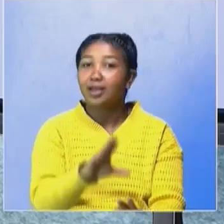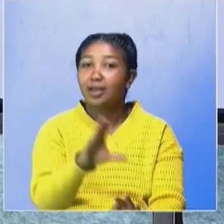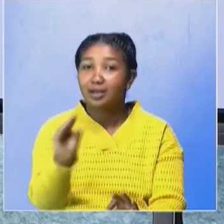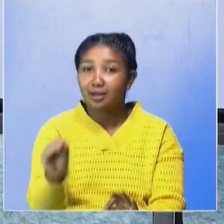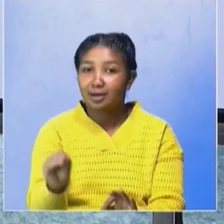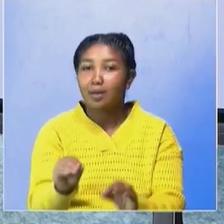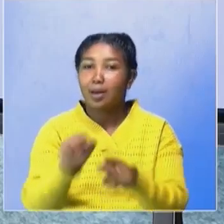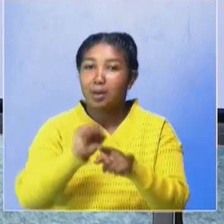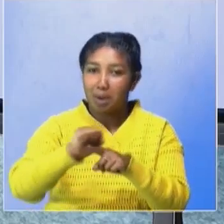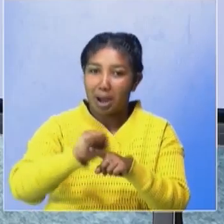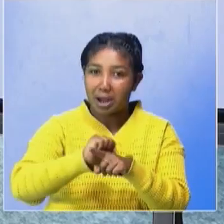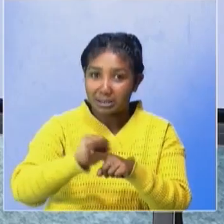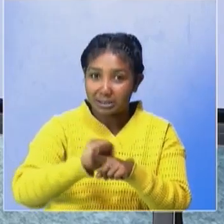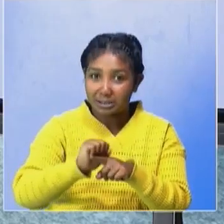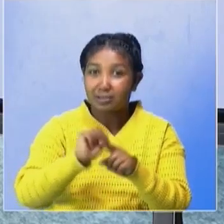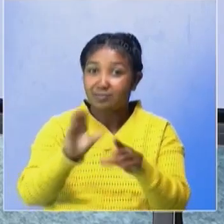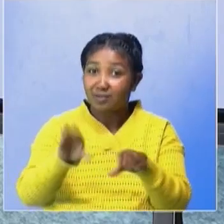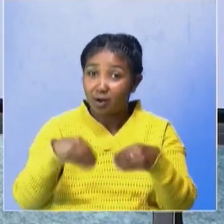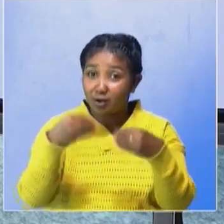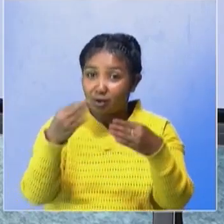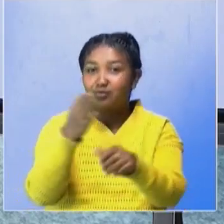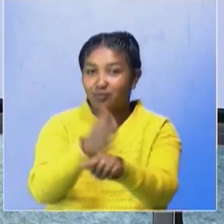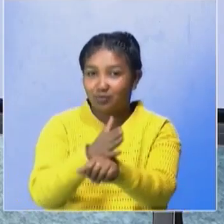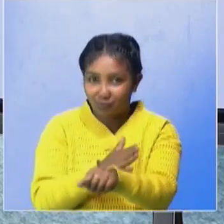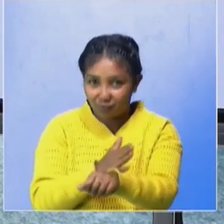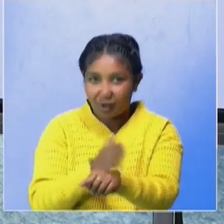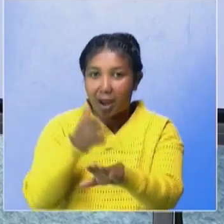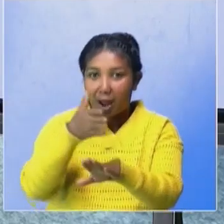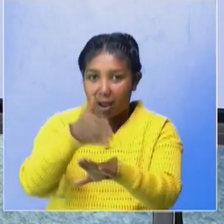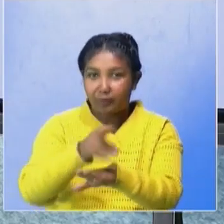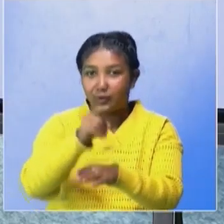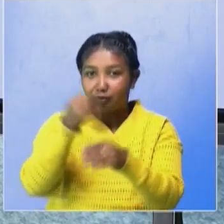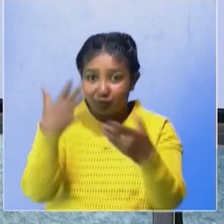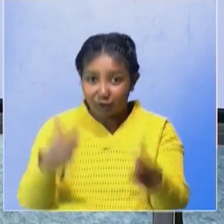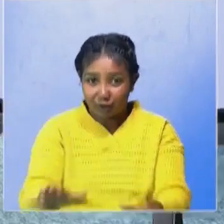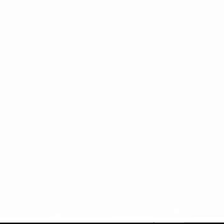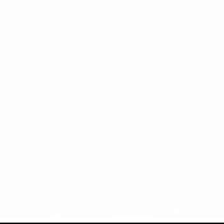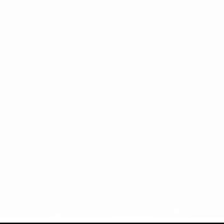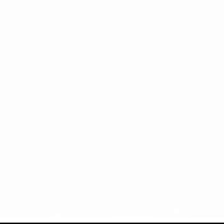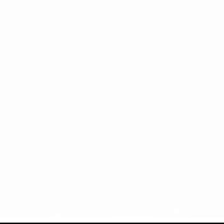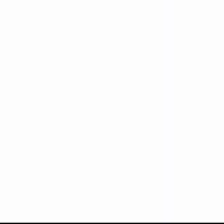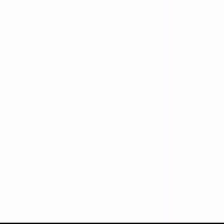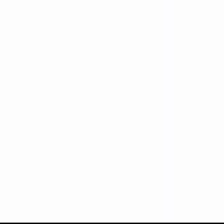we'll practice and I'll give you the correction after you finished.